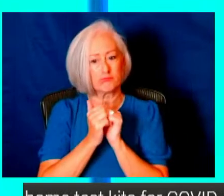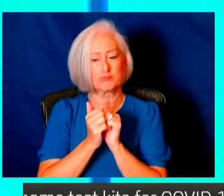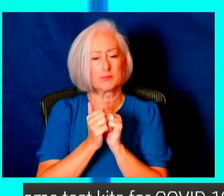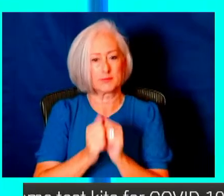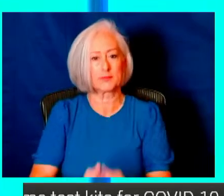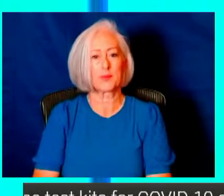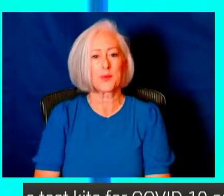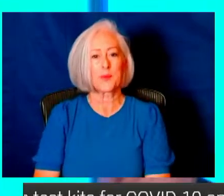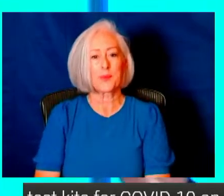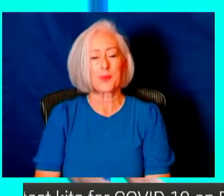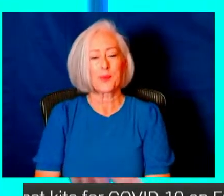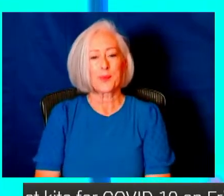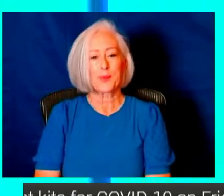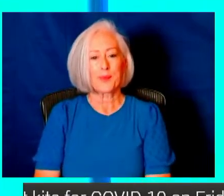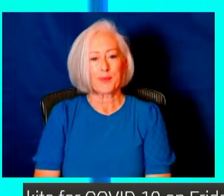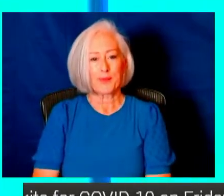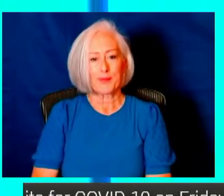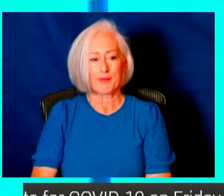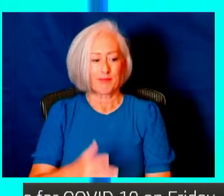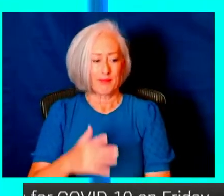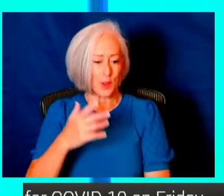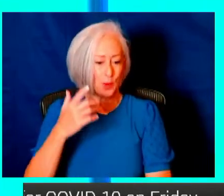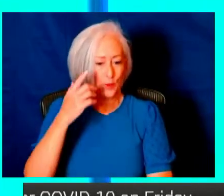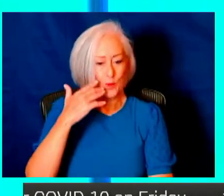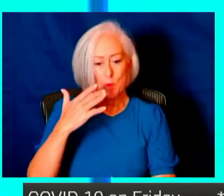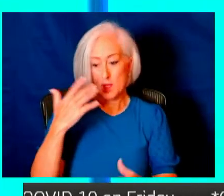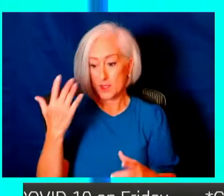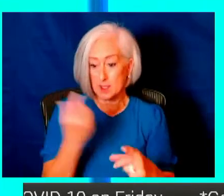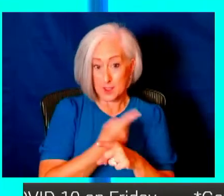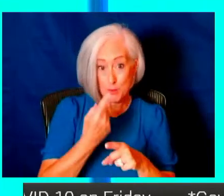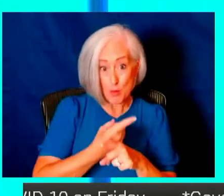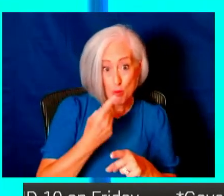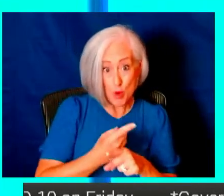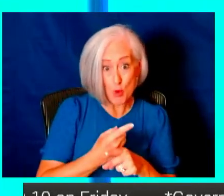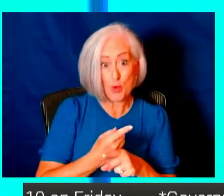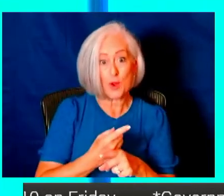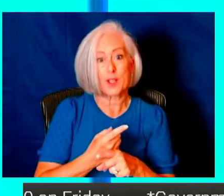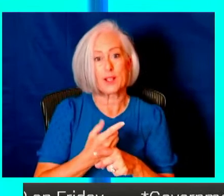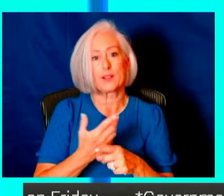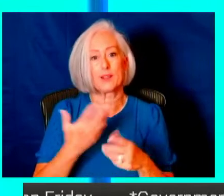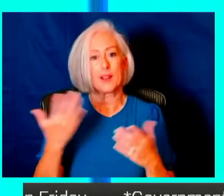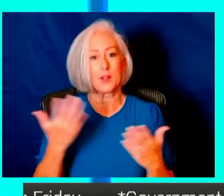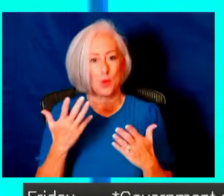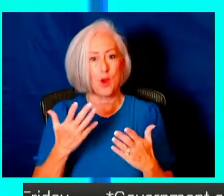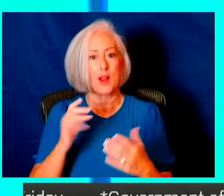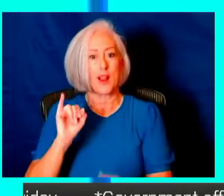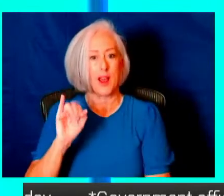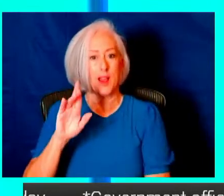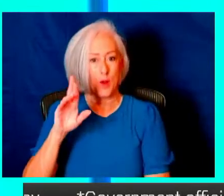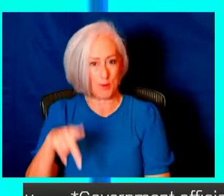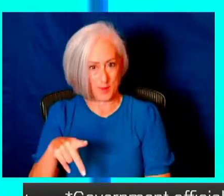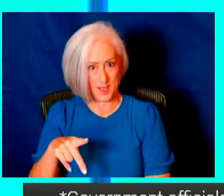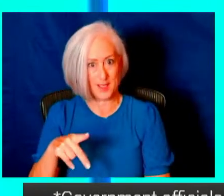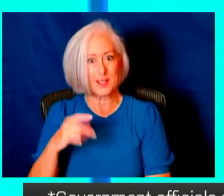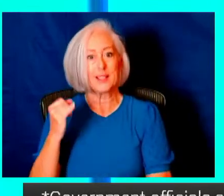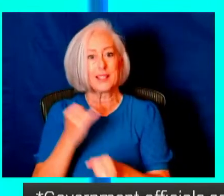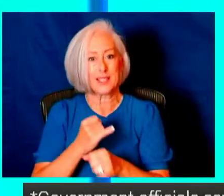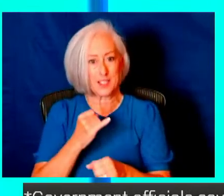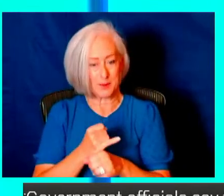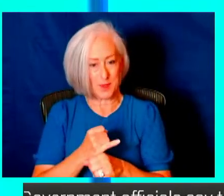what is appropriate and deemed appropriate by the IRB, the Institutional Review Board,